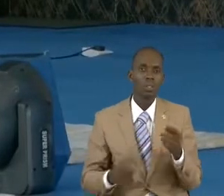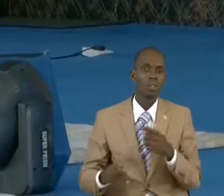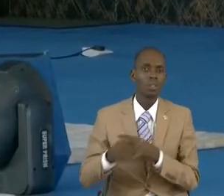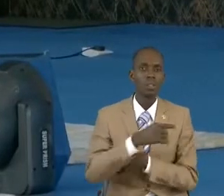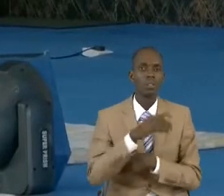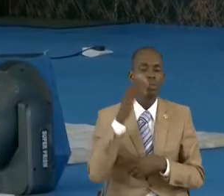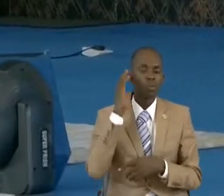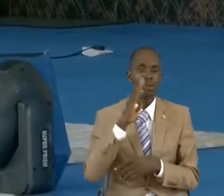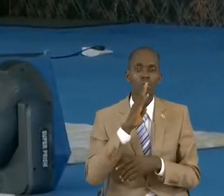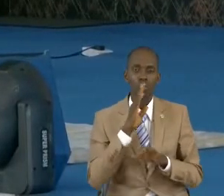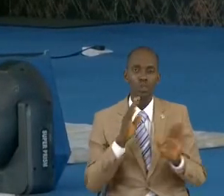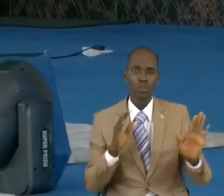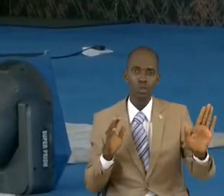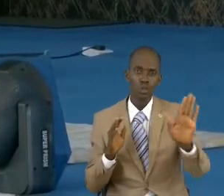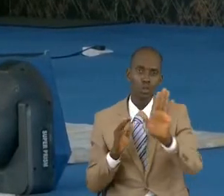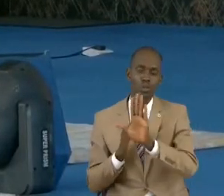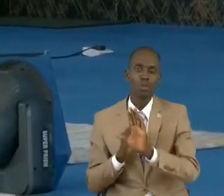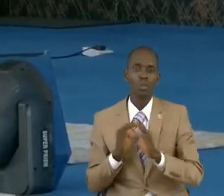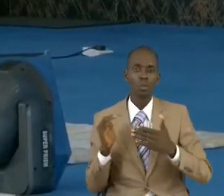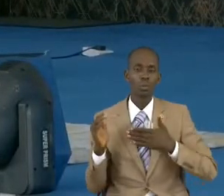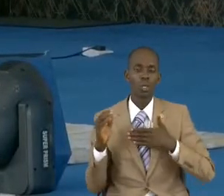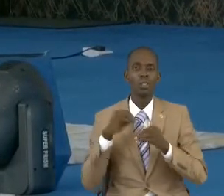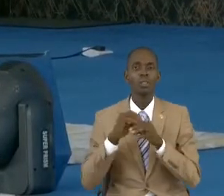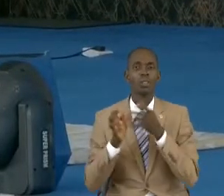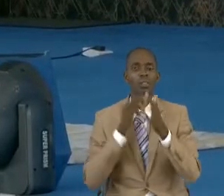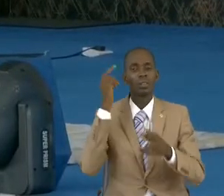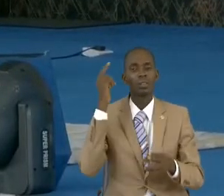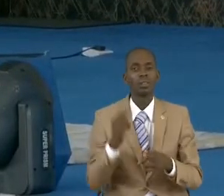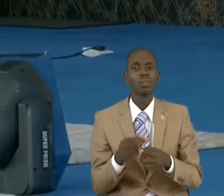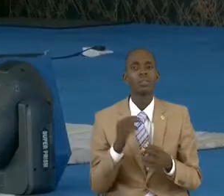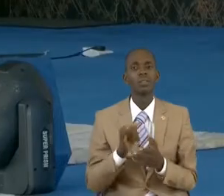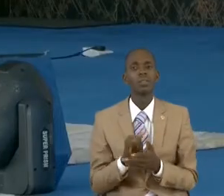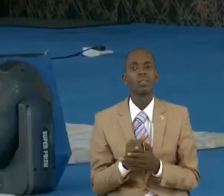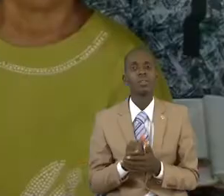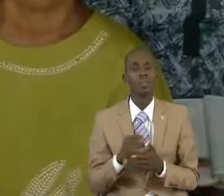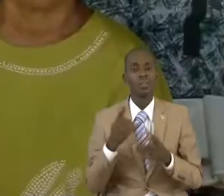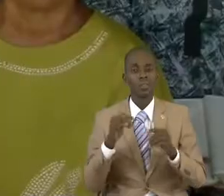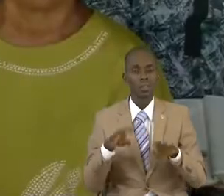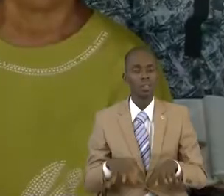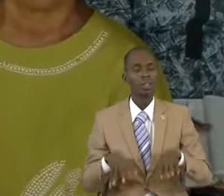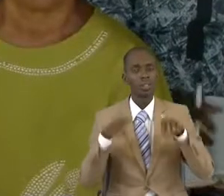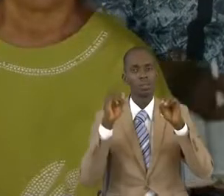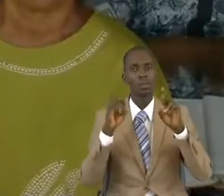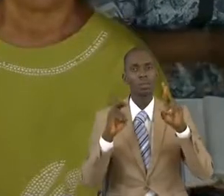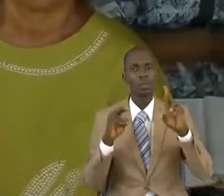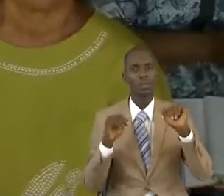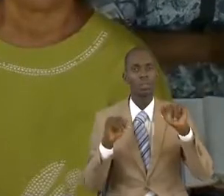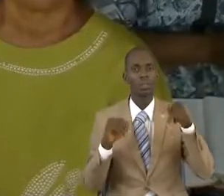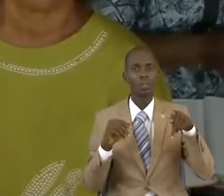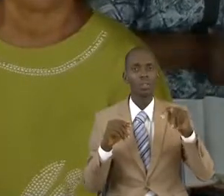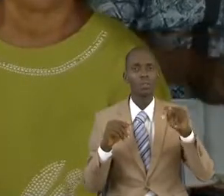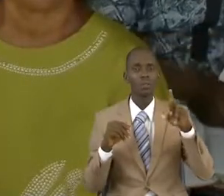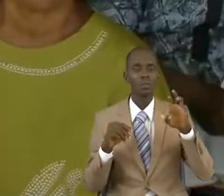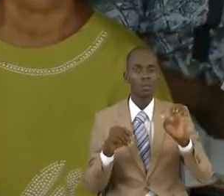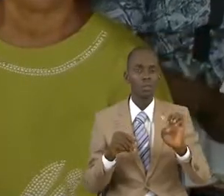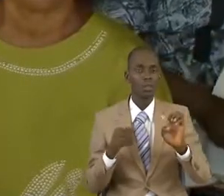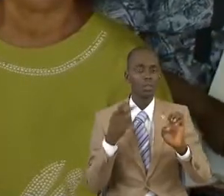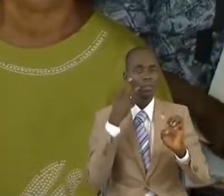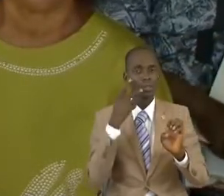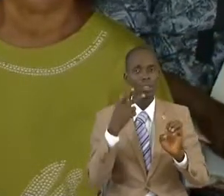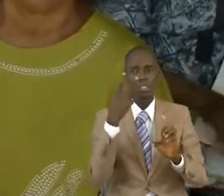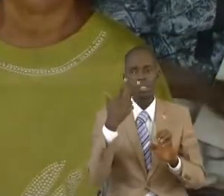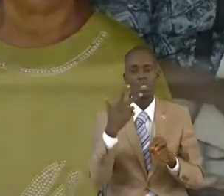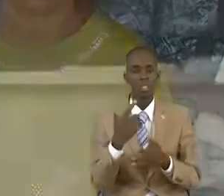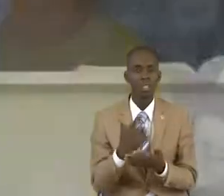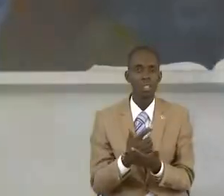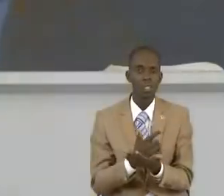yours in Jesus' name. Amen. Rapture. Look at 3 things here. Number 1, our